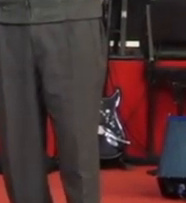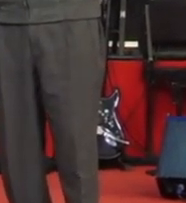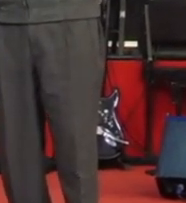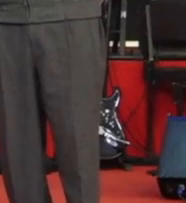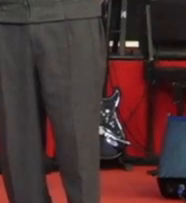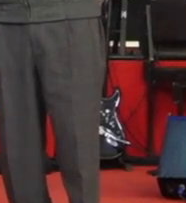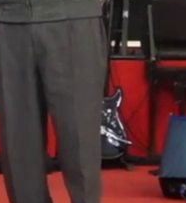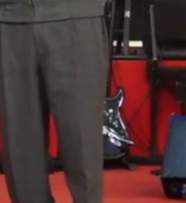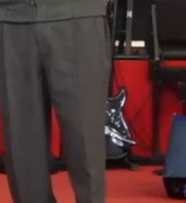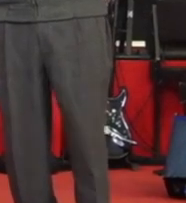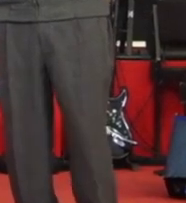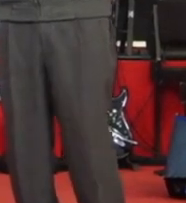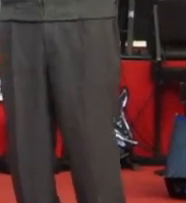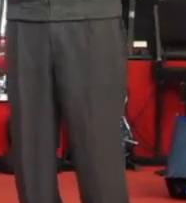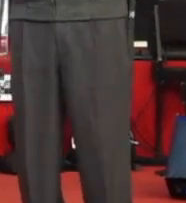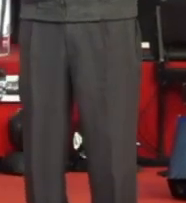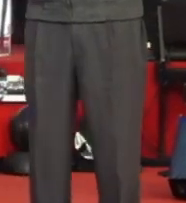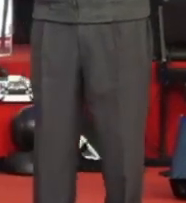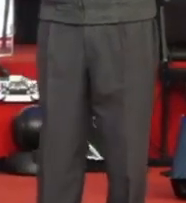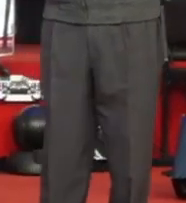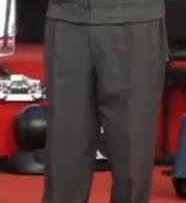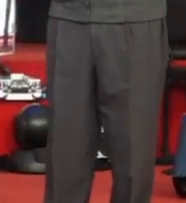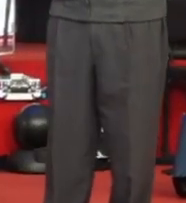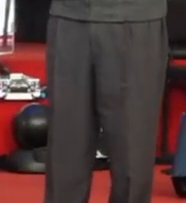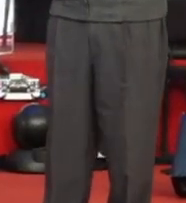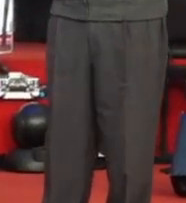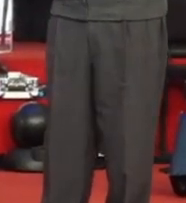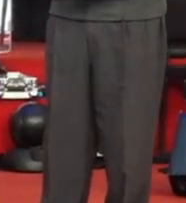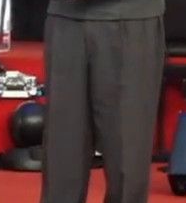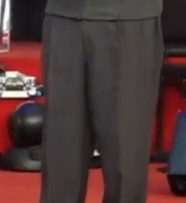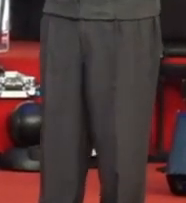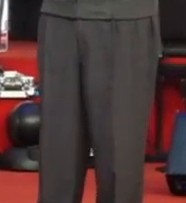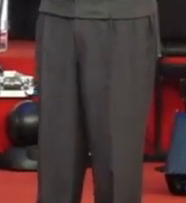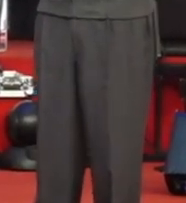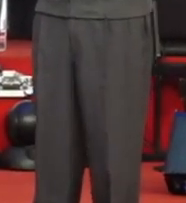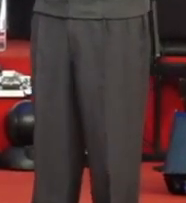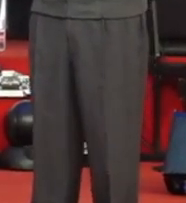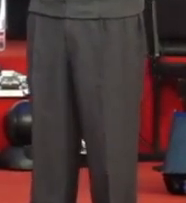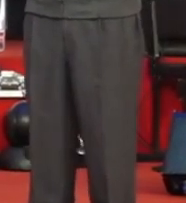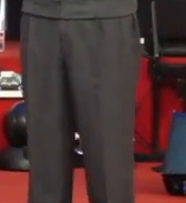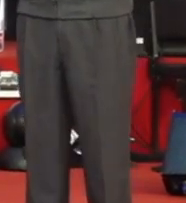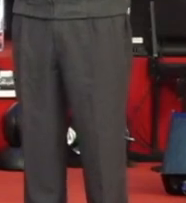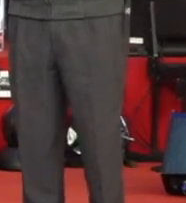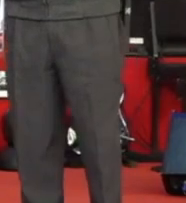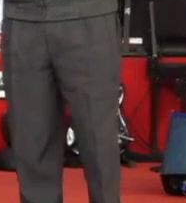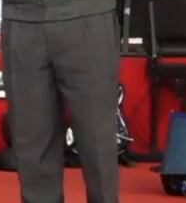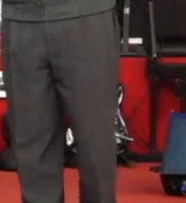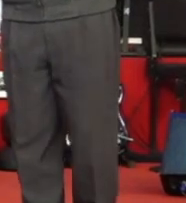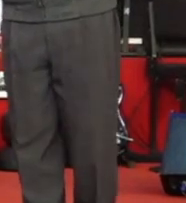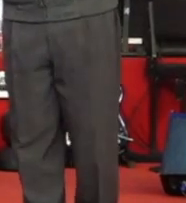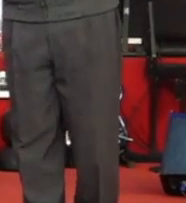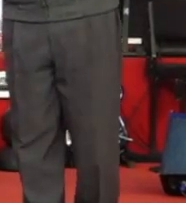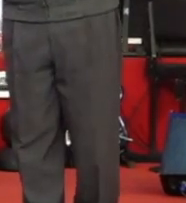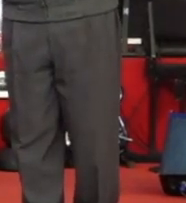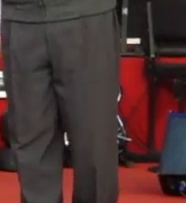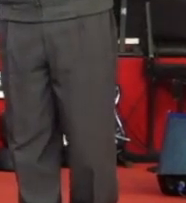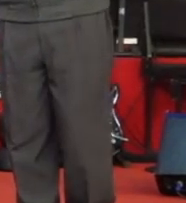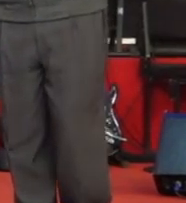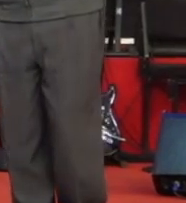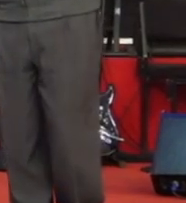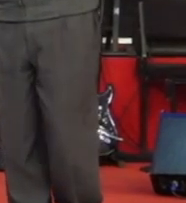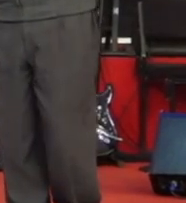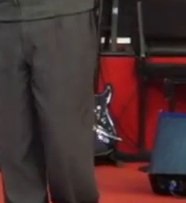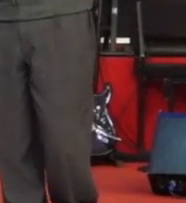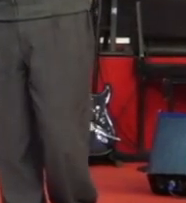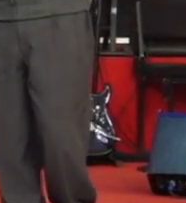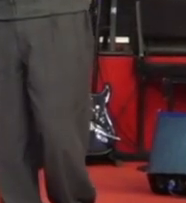come? Je, tutakuwa tumeonyesha matudhihirisha ukukwa kizazi hiki na kizazi kijacho? And we are still